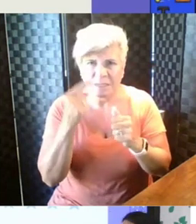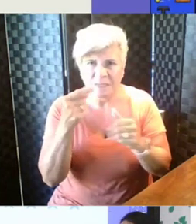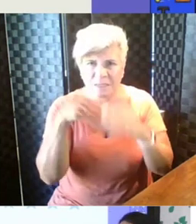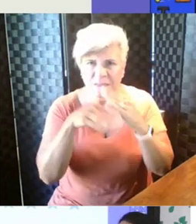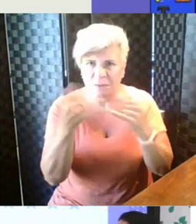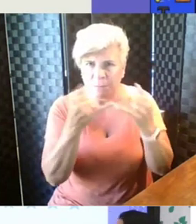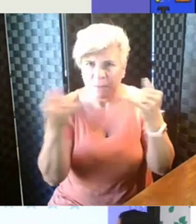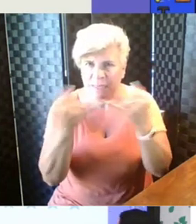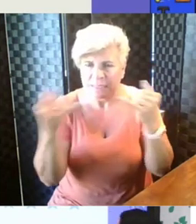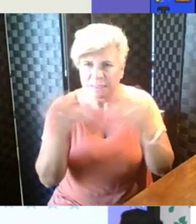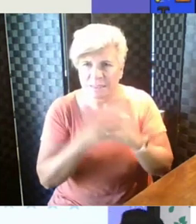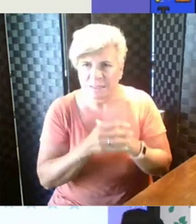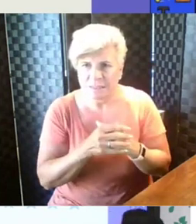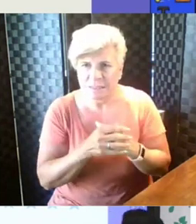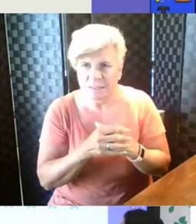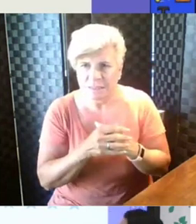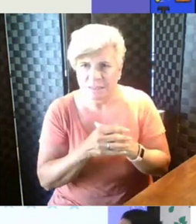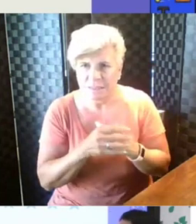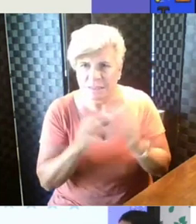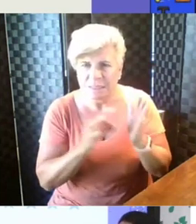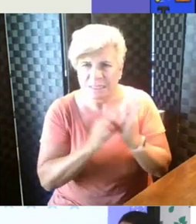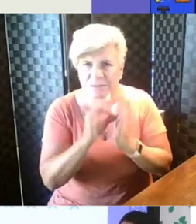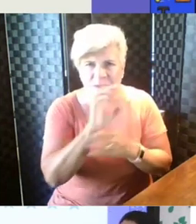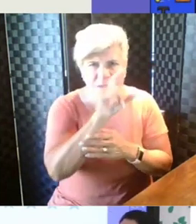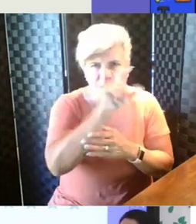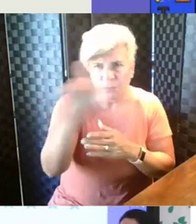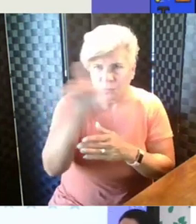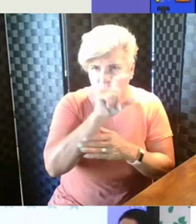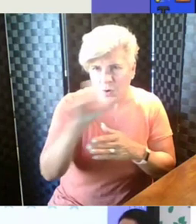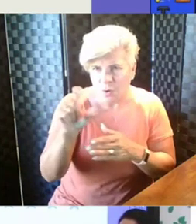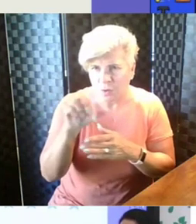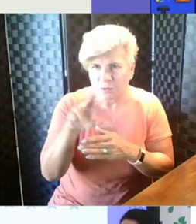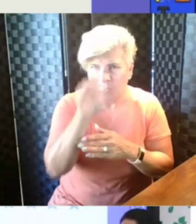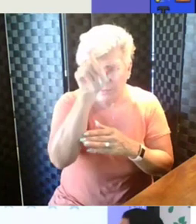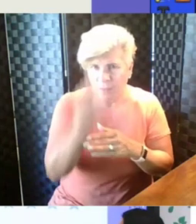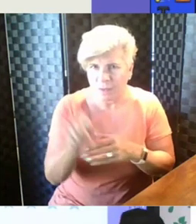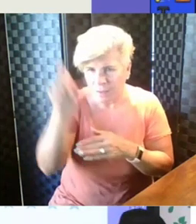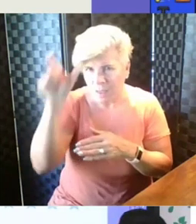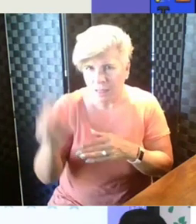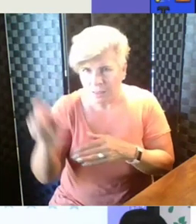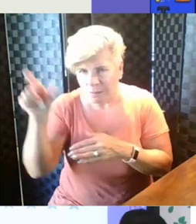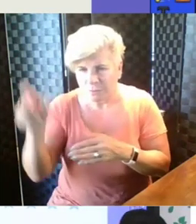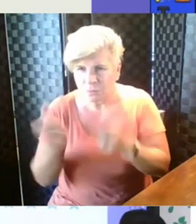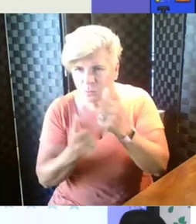think would go in there? Would we be counting the rows or counting the columns?